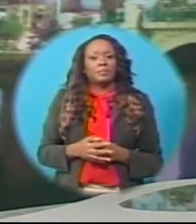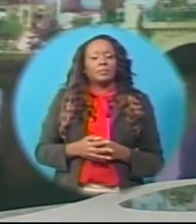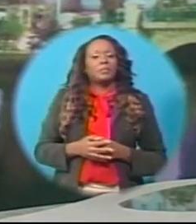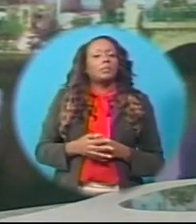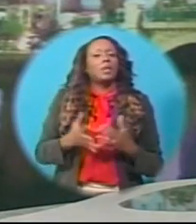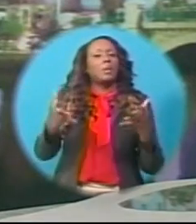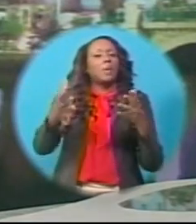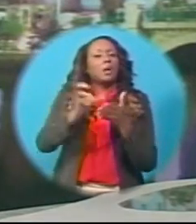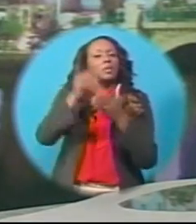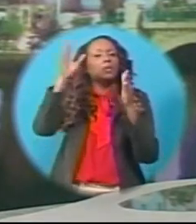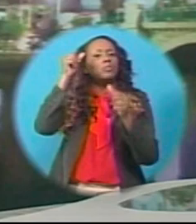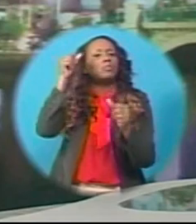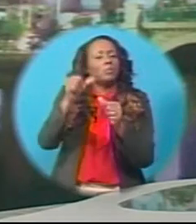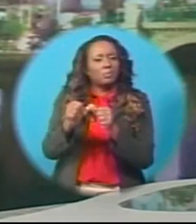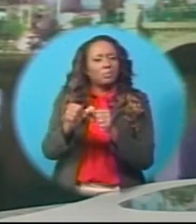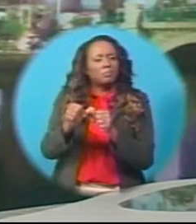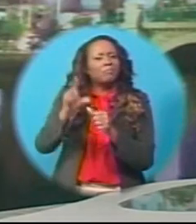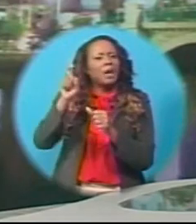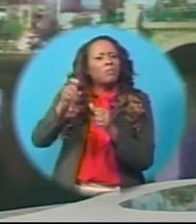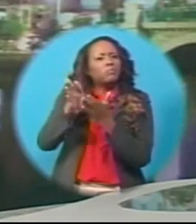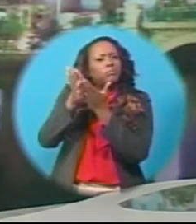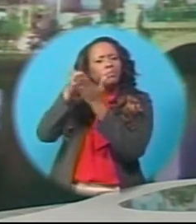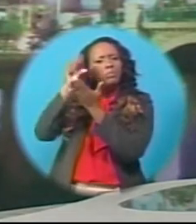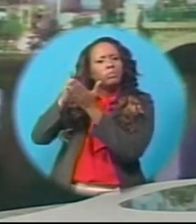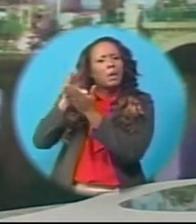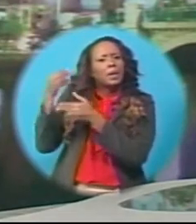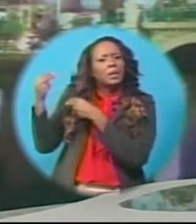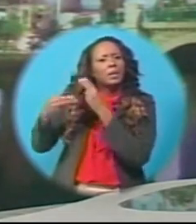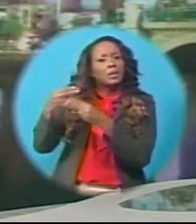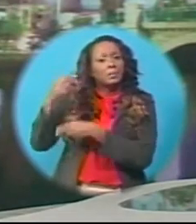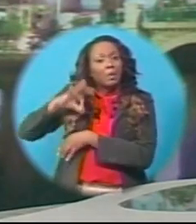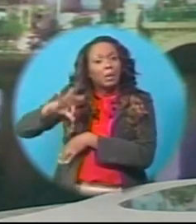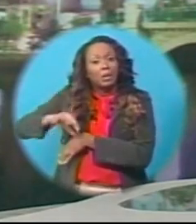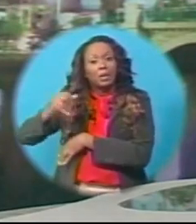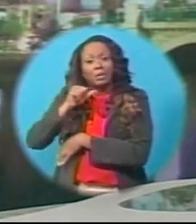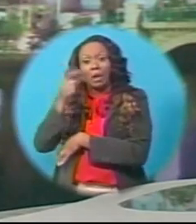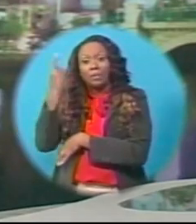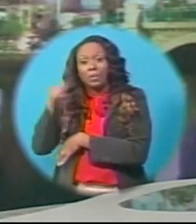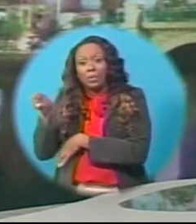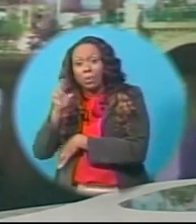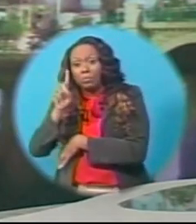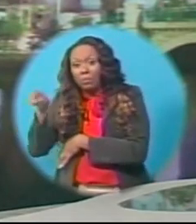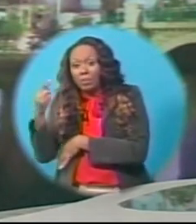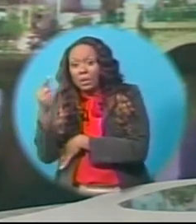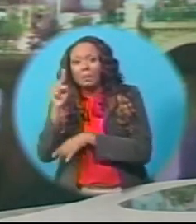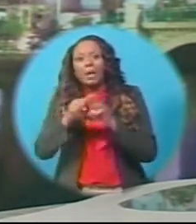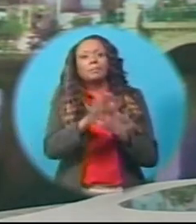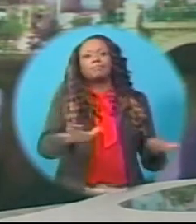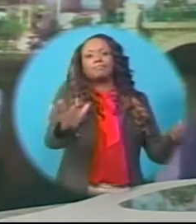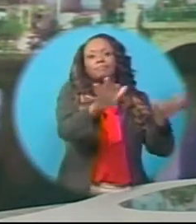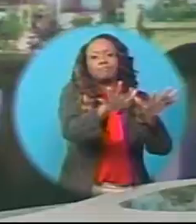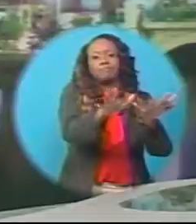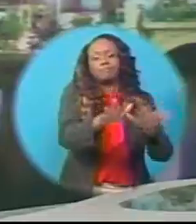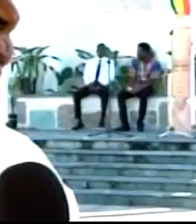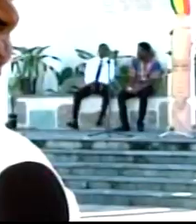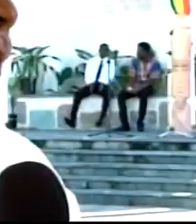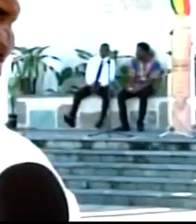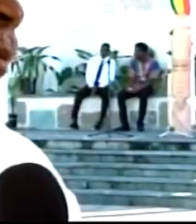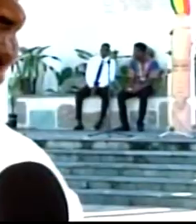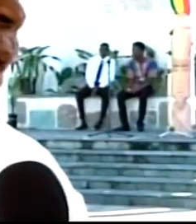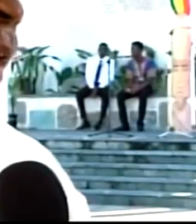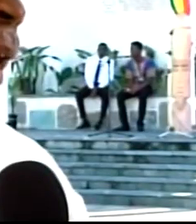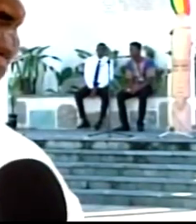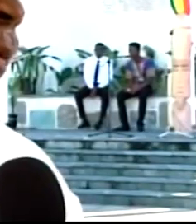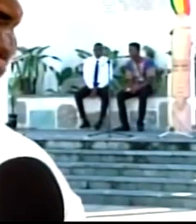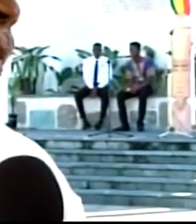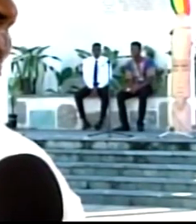reminded students learning more about their history is beneficial not just to them, but the wider society. The reason